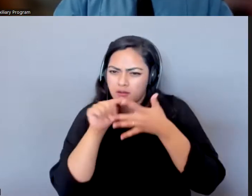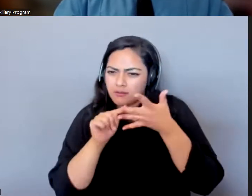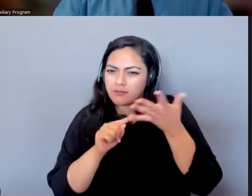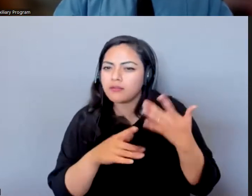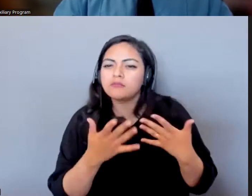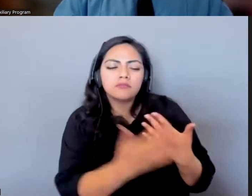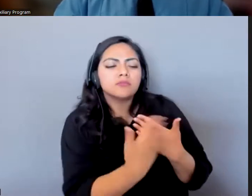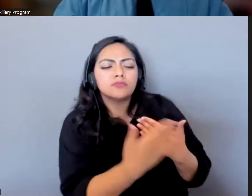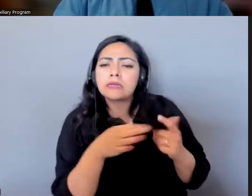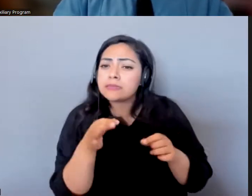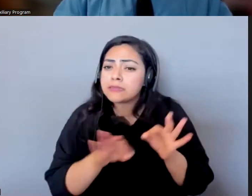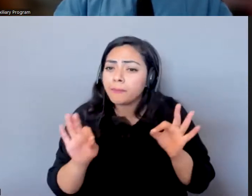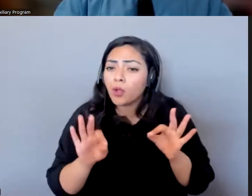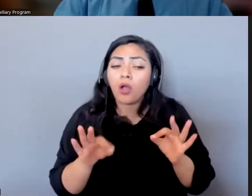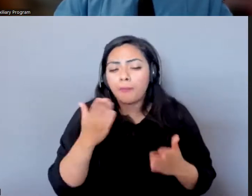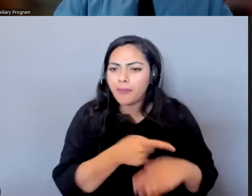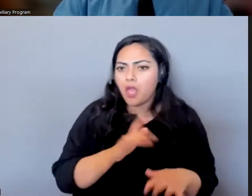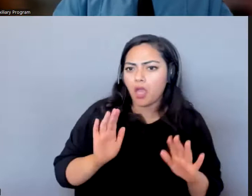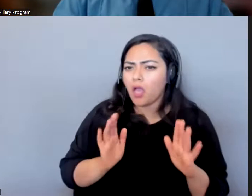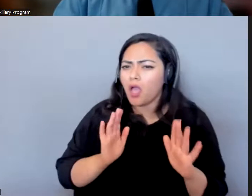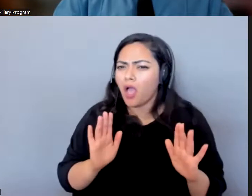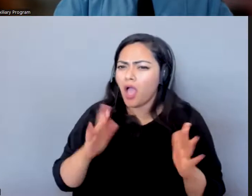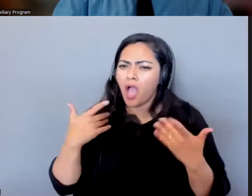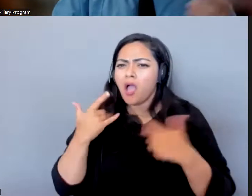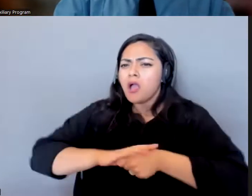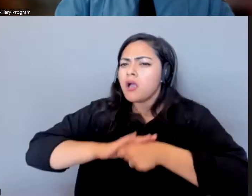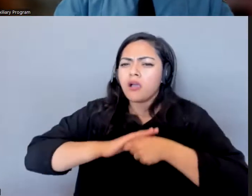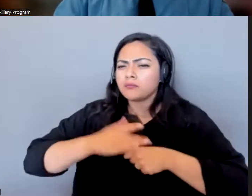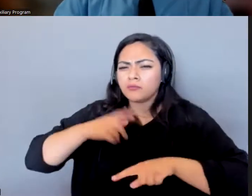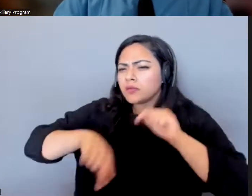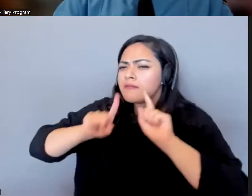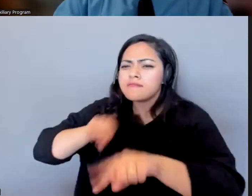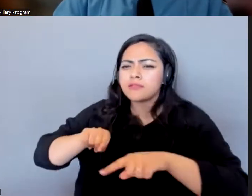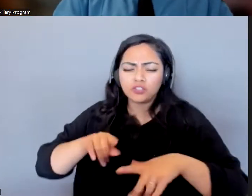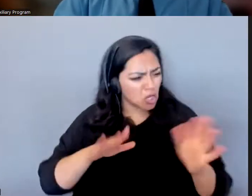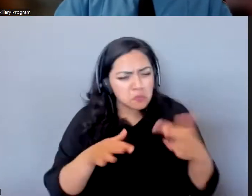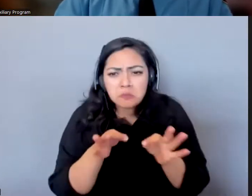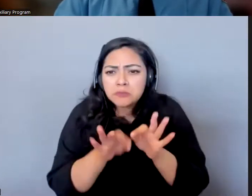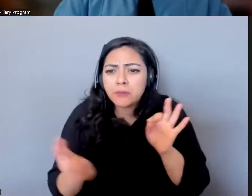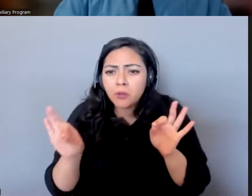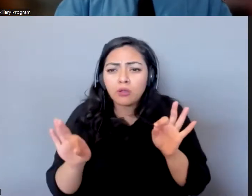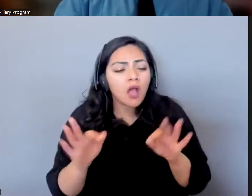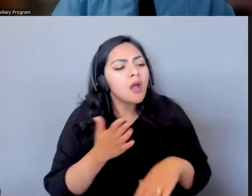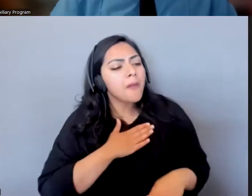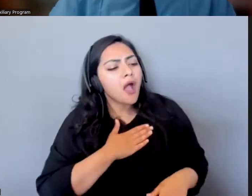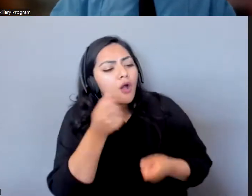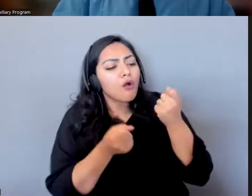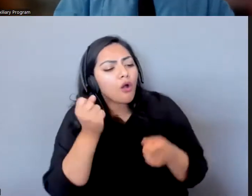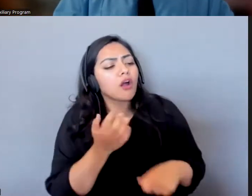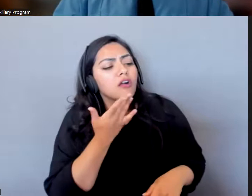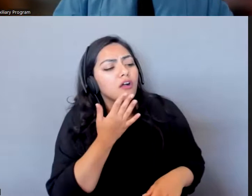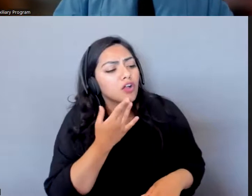Just answer a simple question and I'll send you all the money you need to get out. What color's my car? It's blue. No, it's not. It's red. You know,